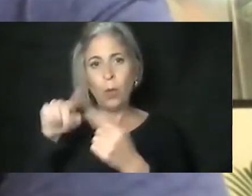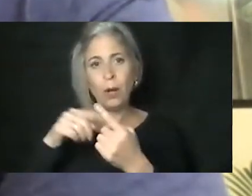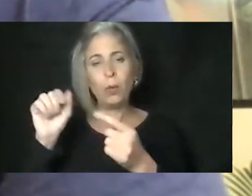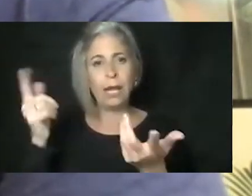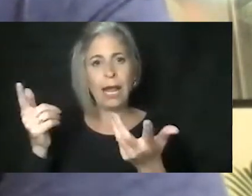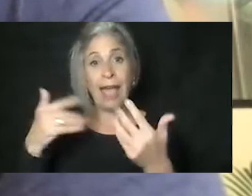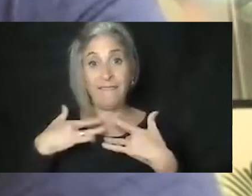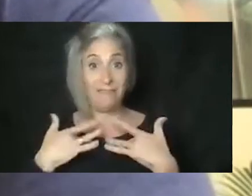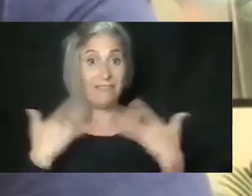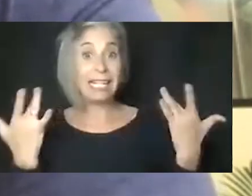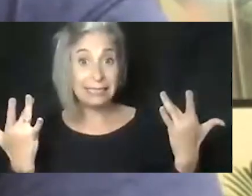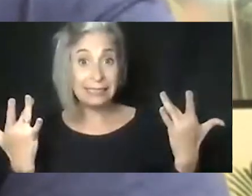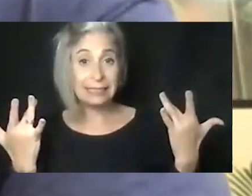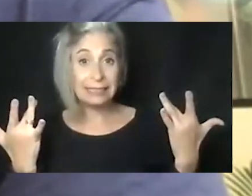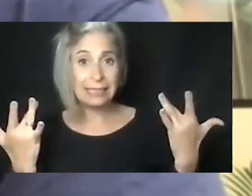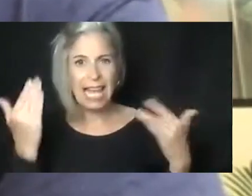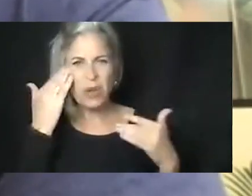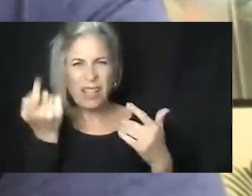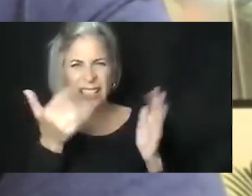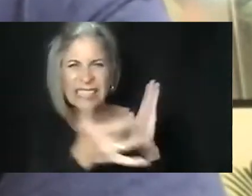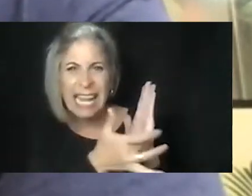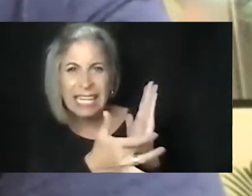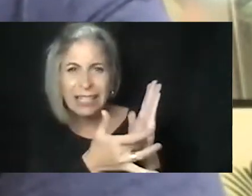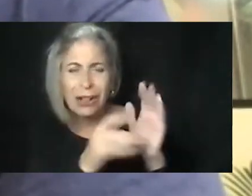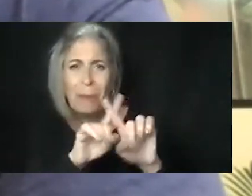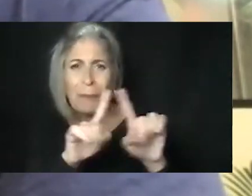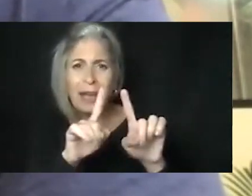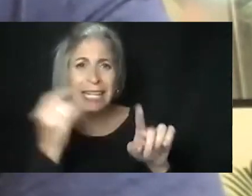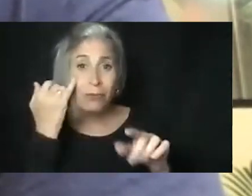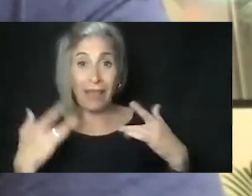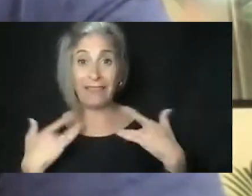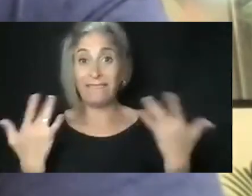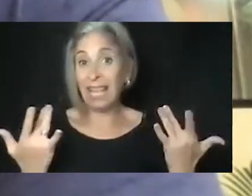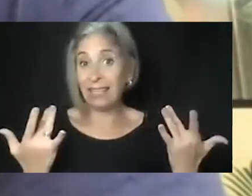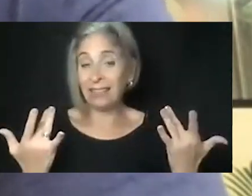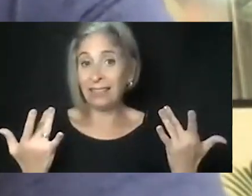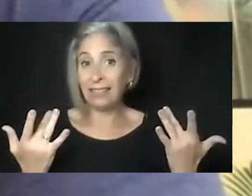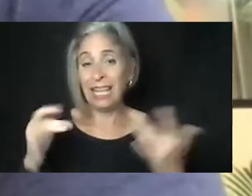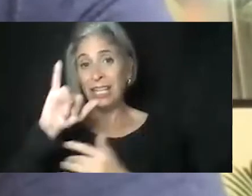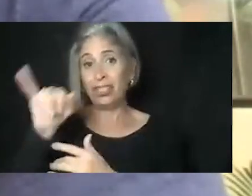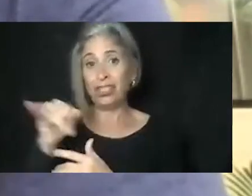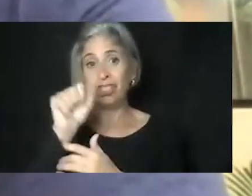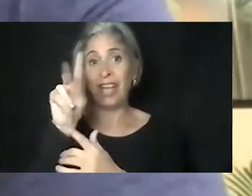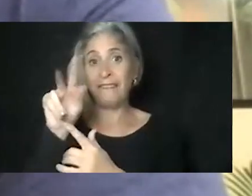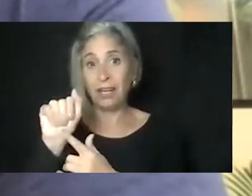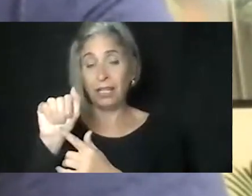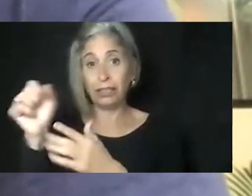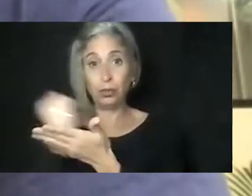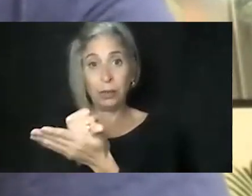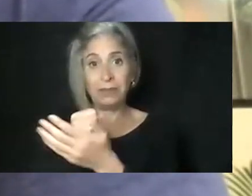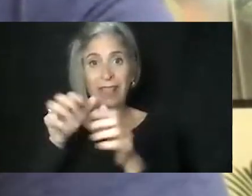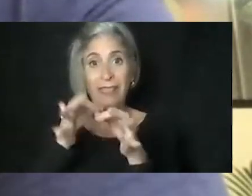handling events, and I know this might get a little technical, but when we're handling an events, in JavaScript, which is the language of the